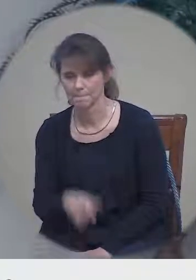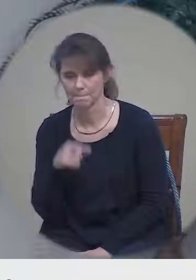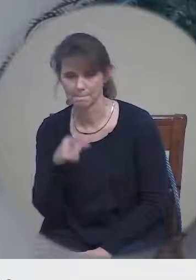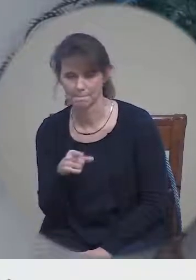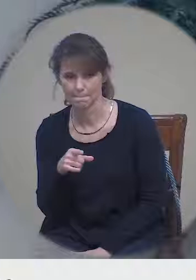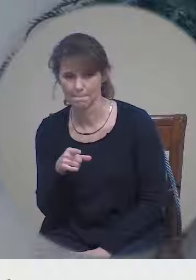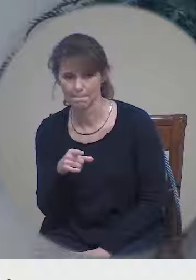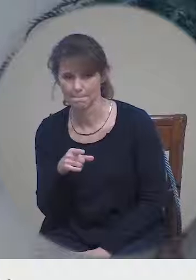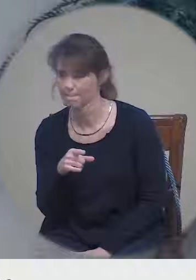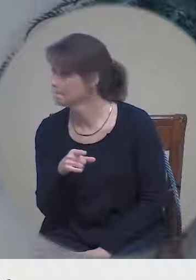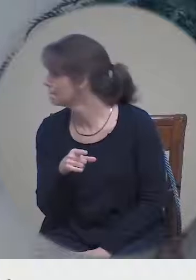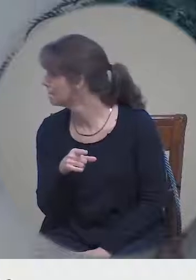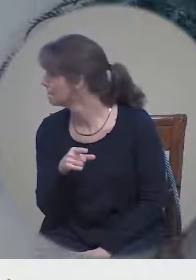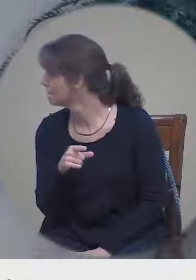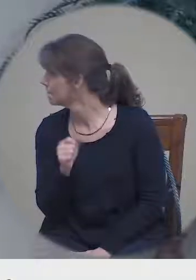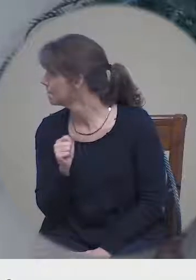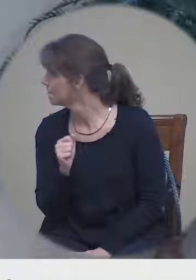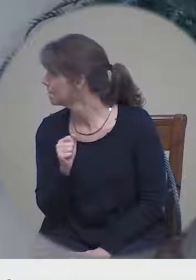respect.